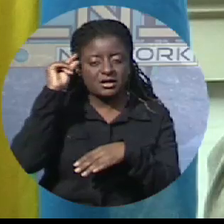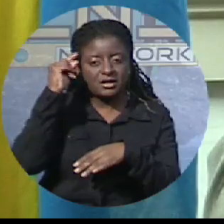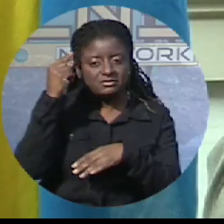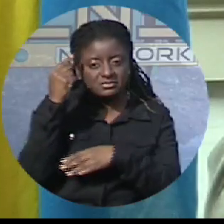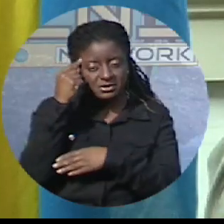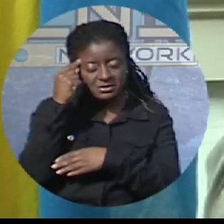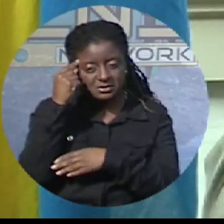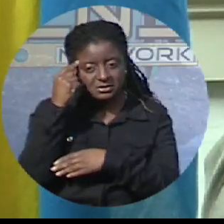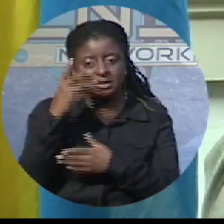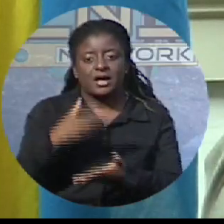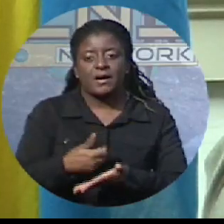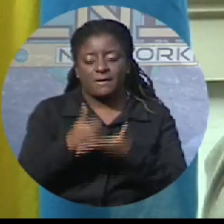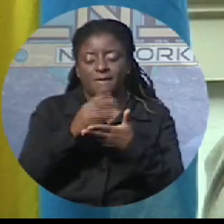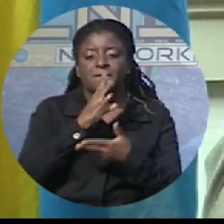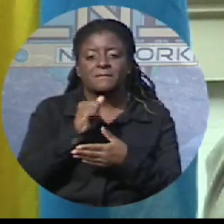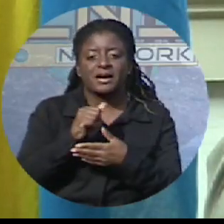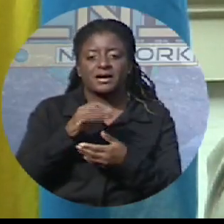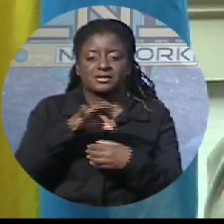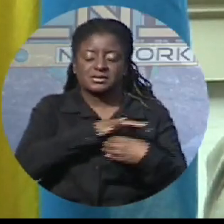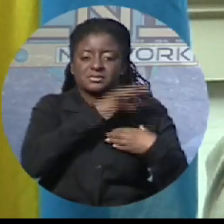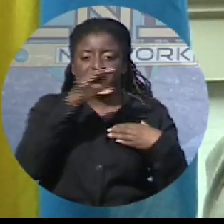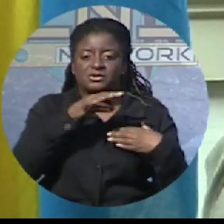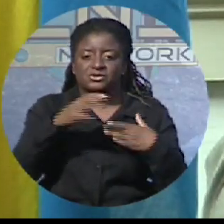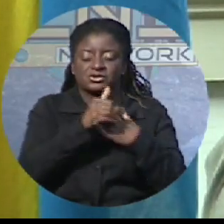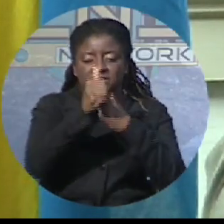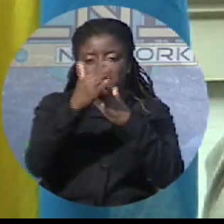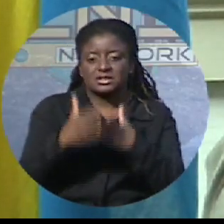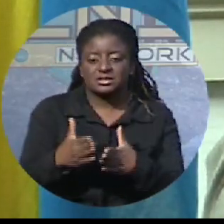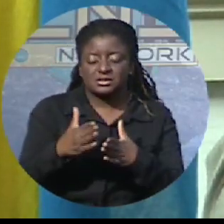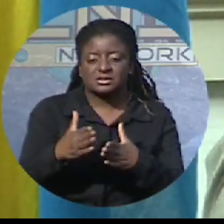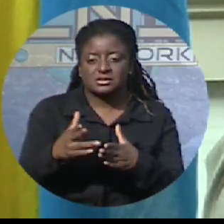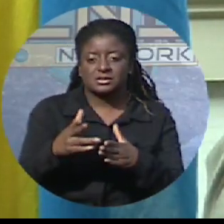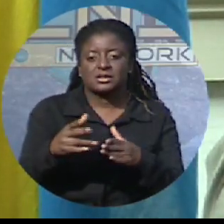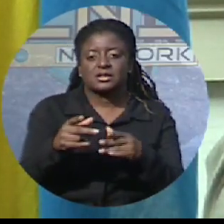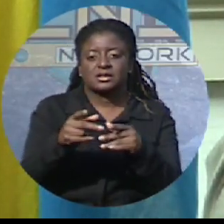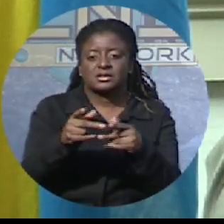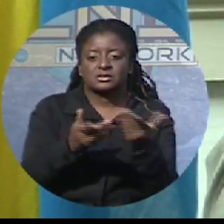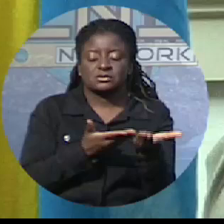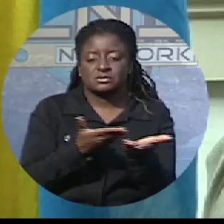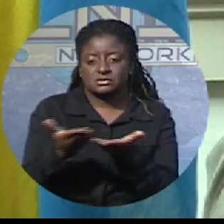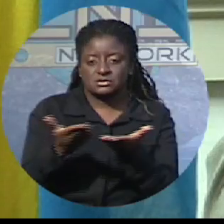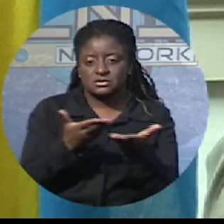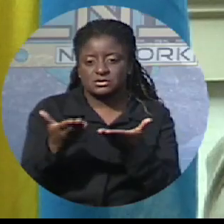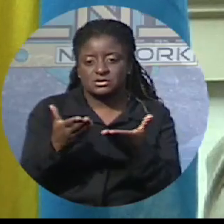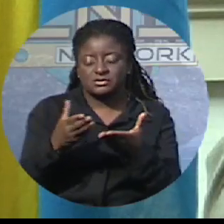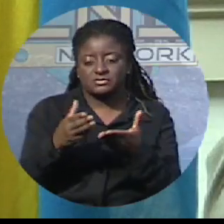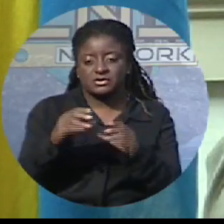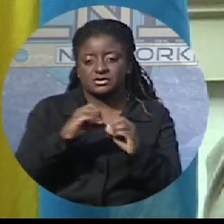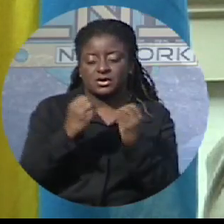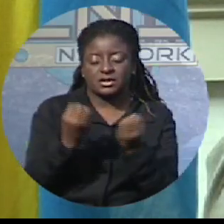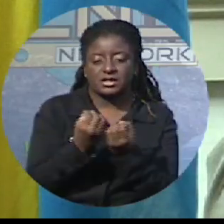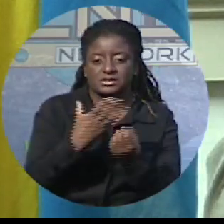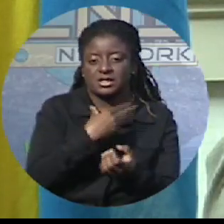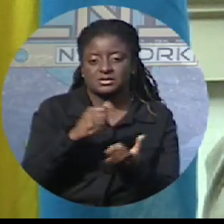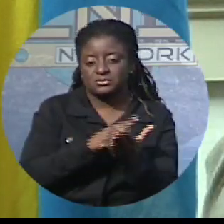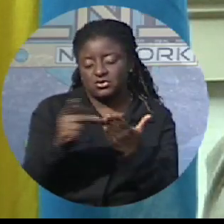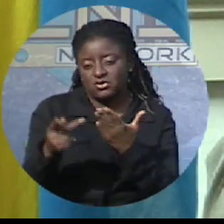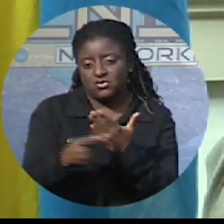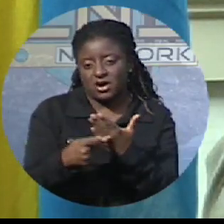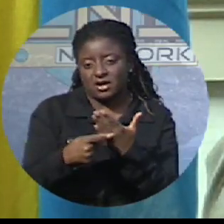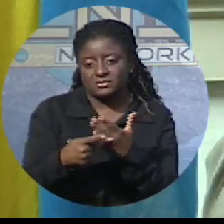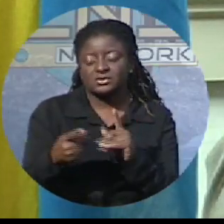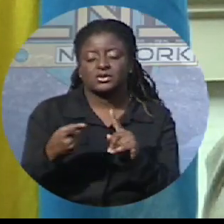addressed by spiritual leaders, civic organizations, and programs put in place to